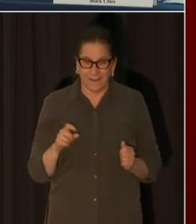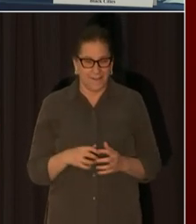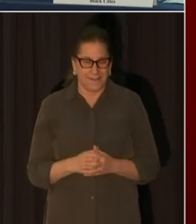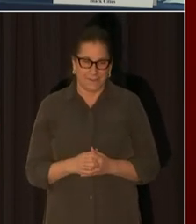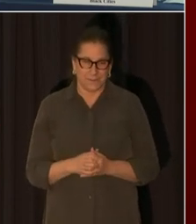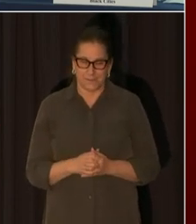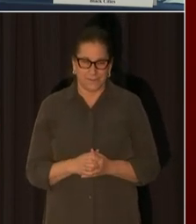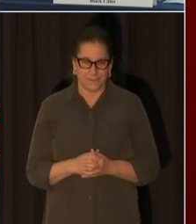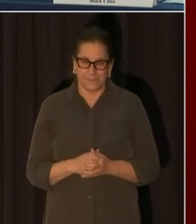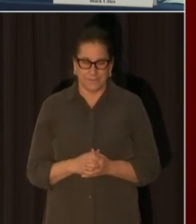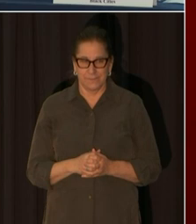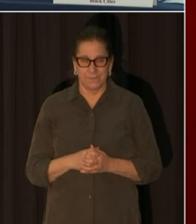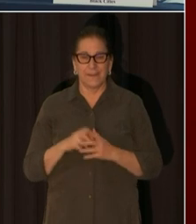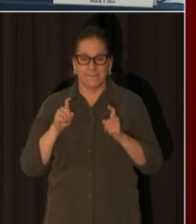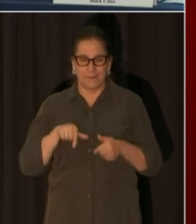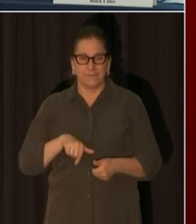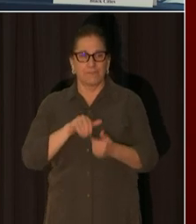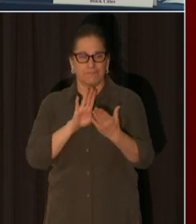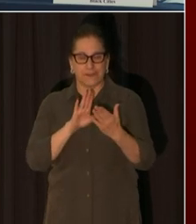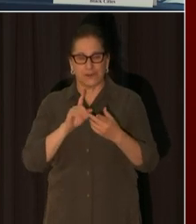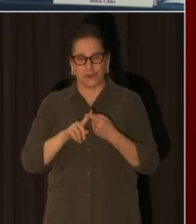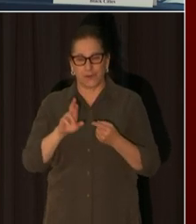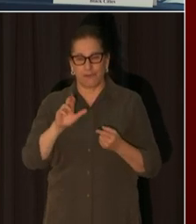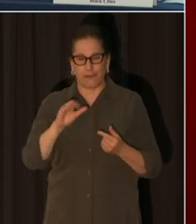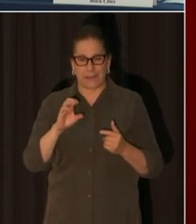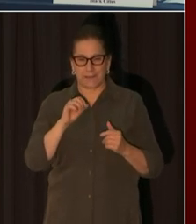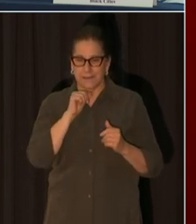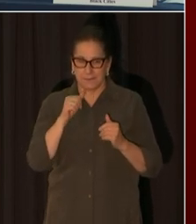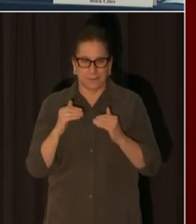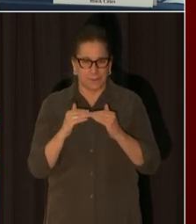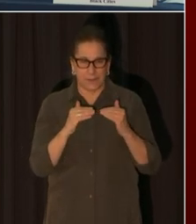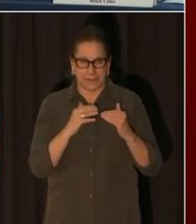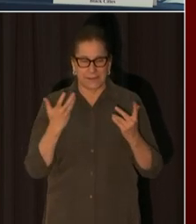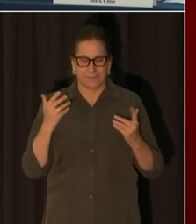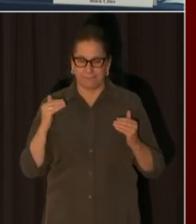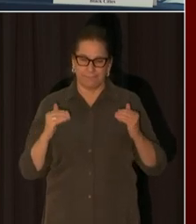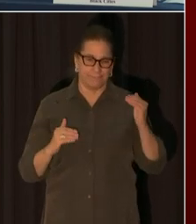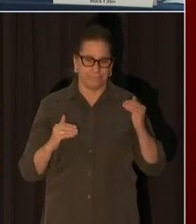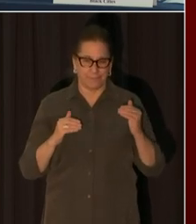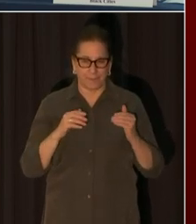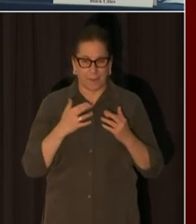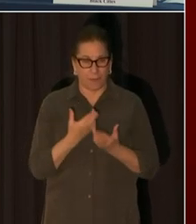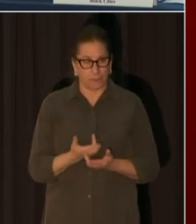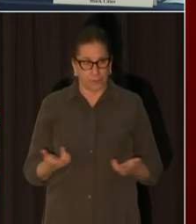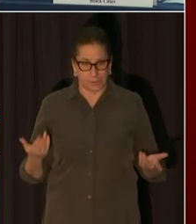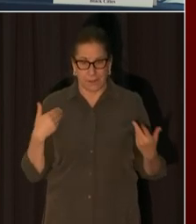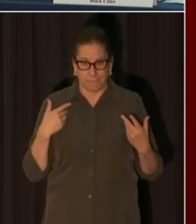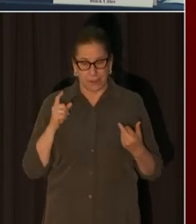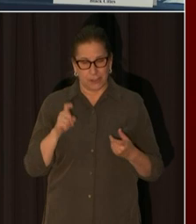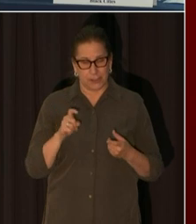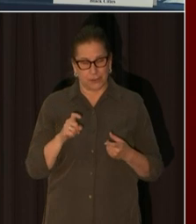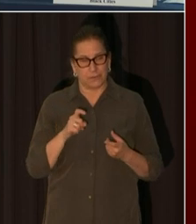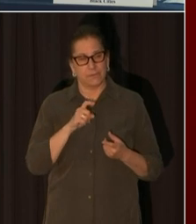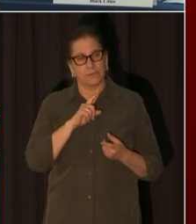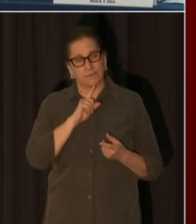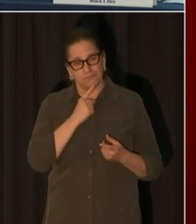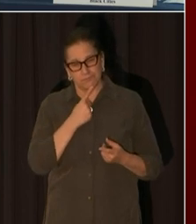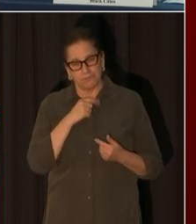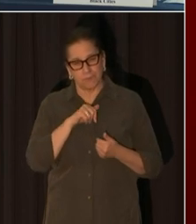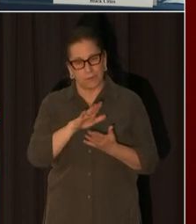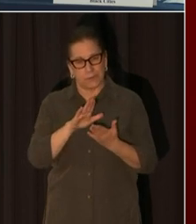city leaders who see inequities up close have resources that can be deployed to address acute emergent needs